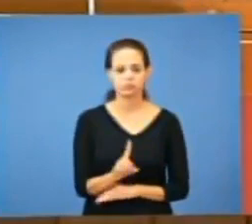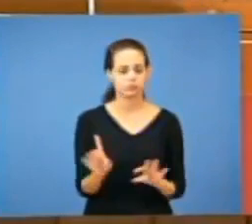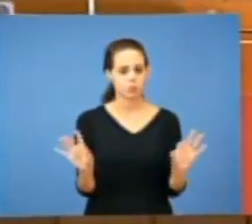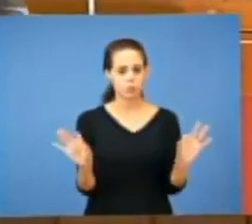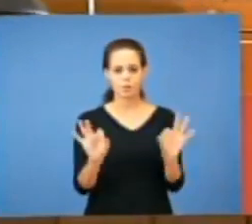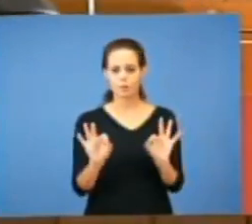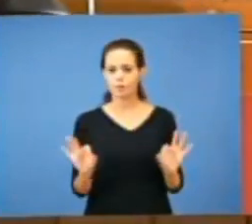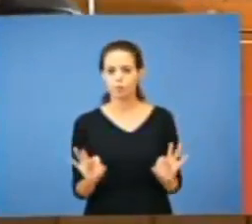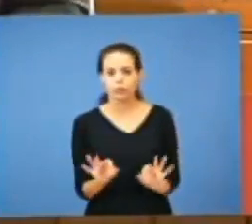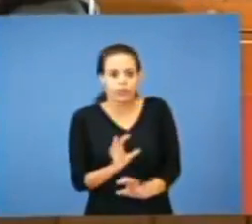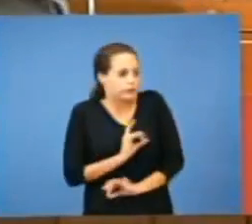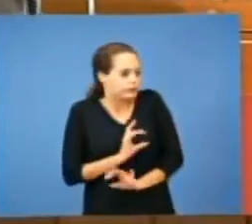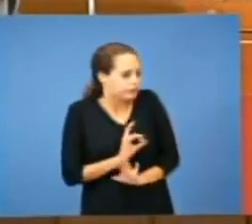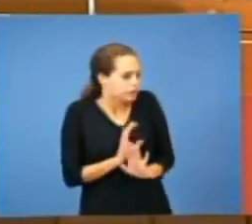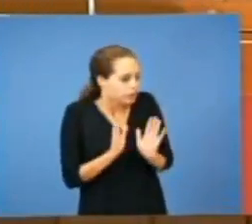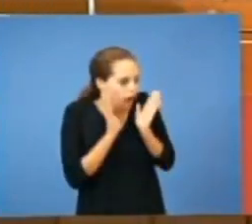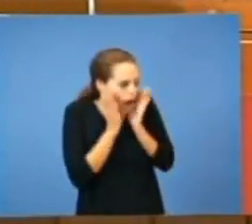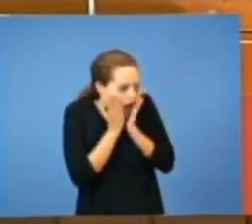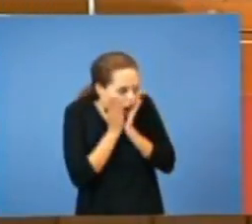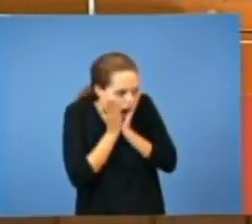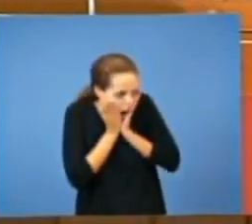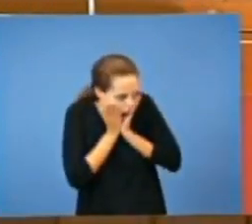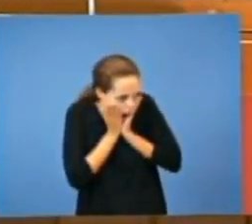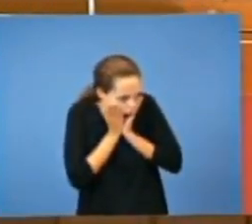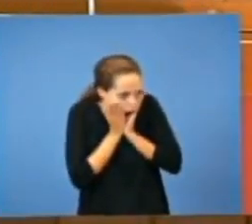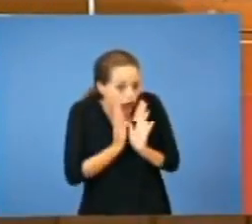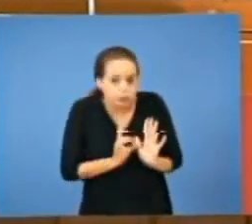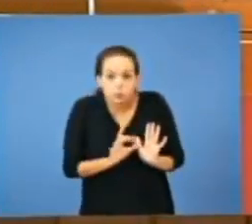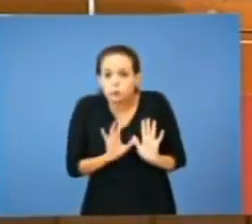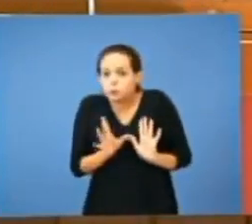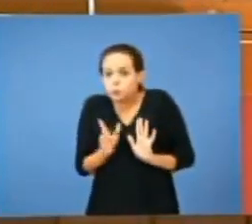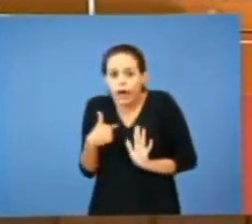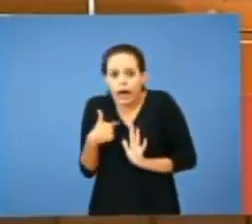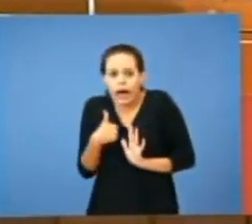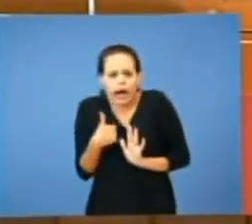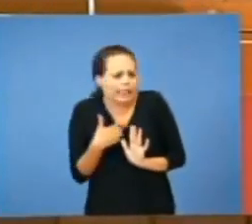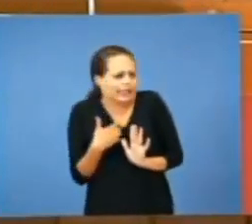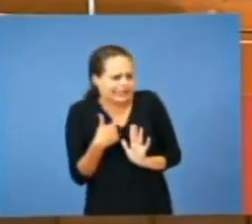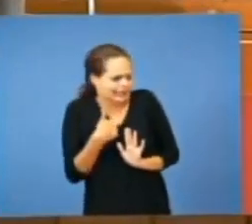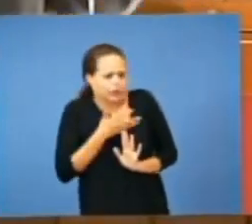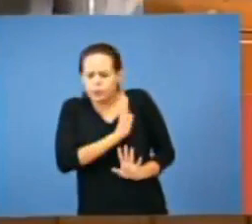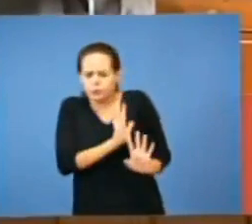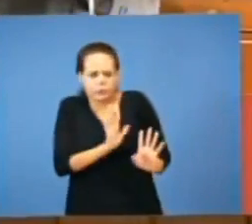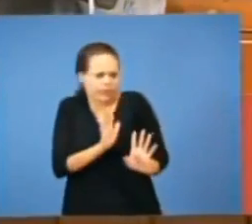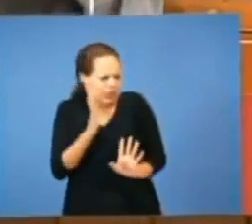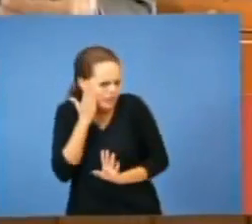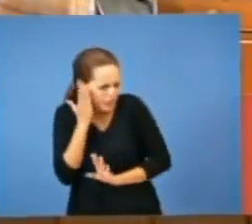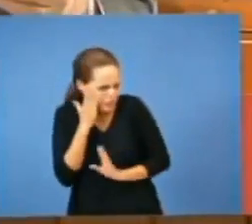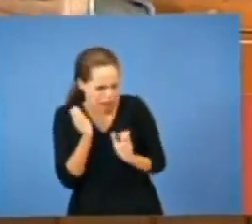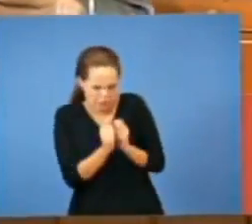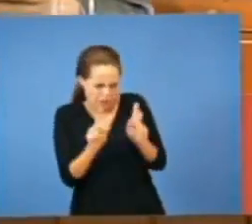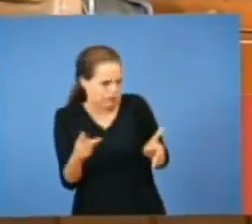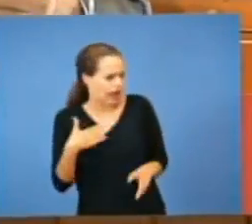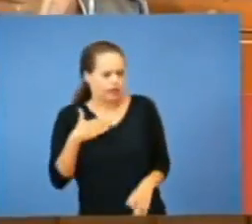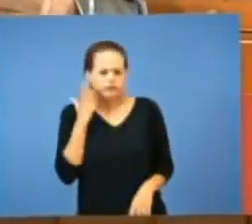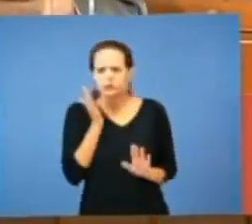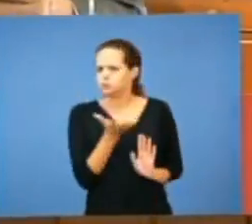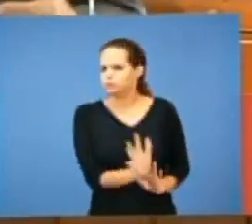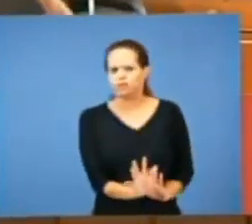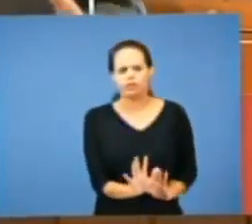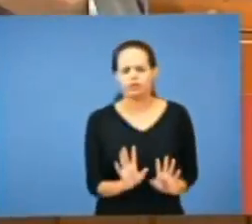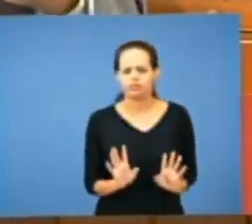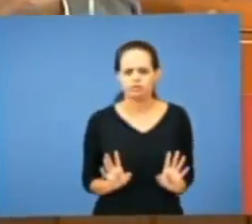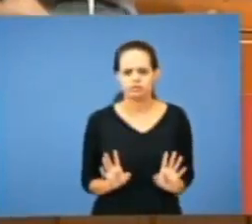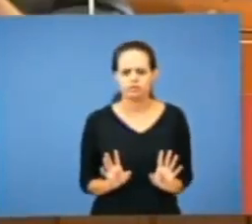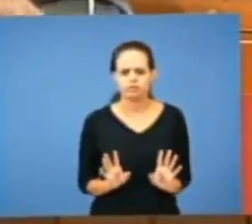Nobody got converted. They were afraid, they were shaking. There are people that don't even want to hear about revelations, but